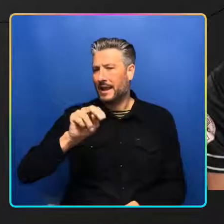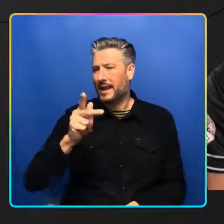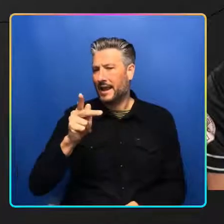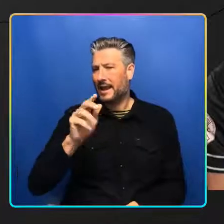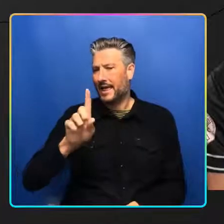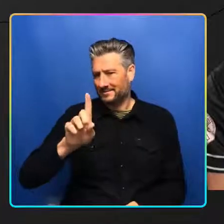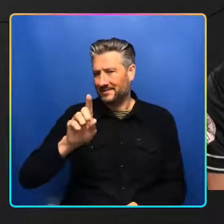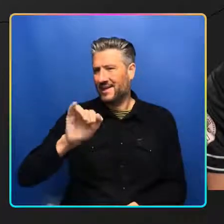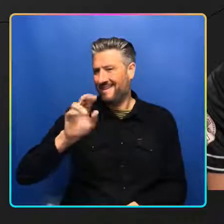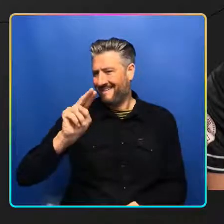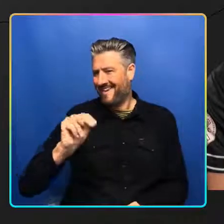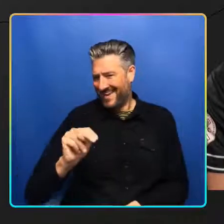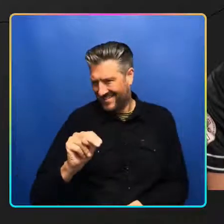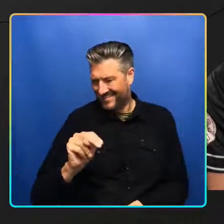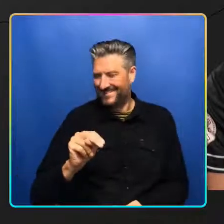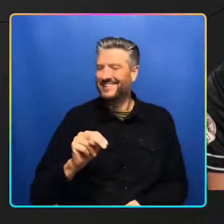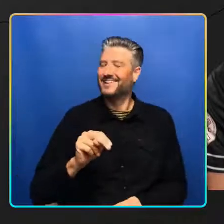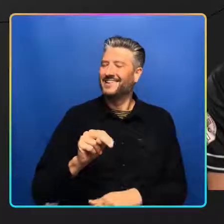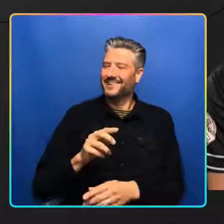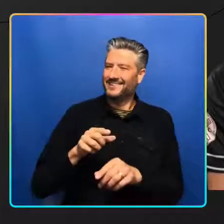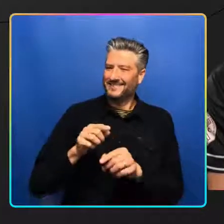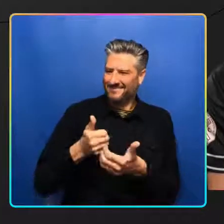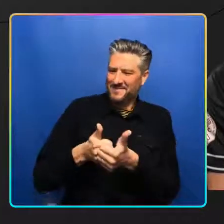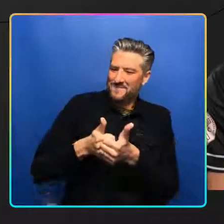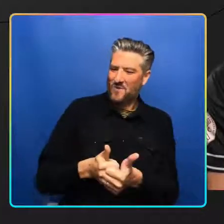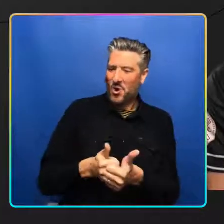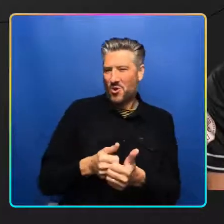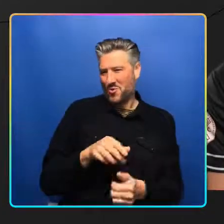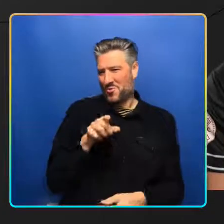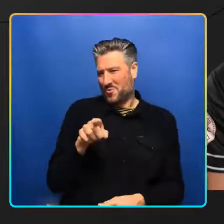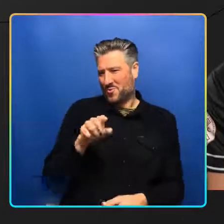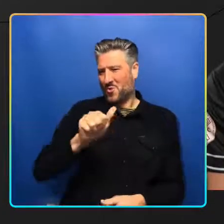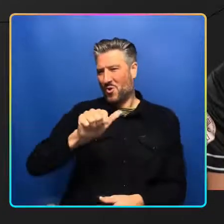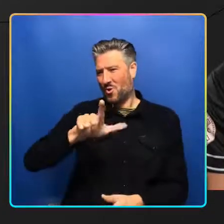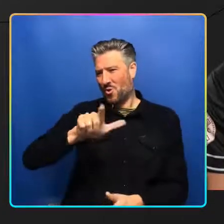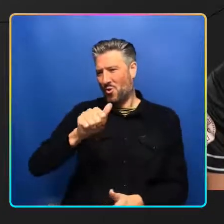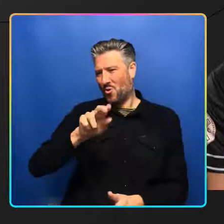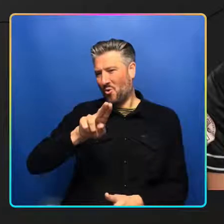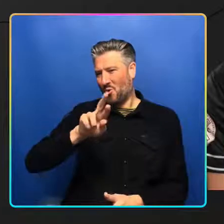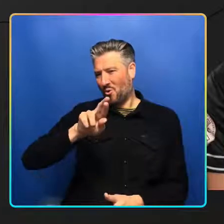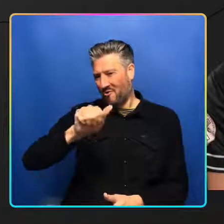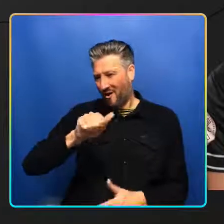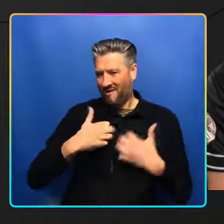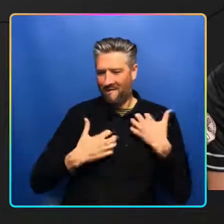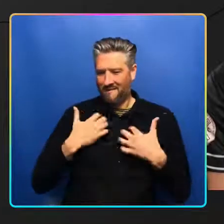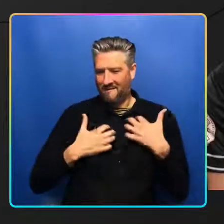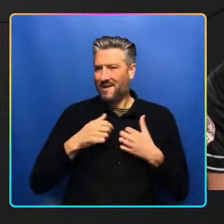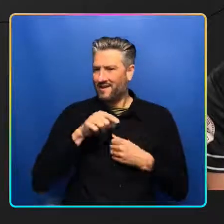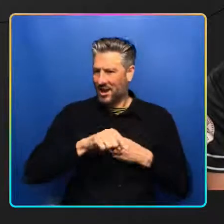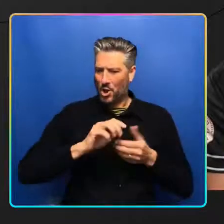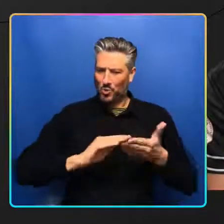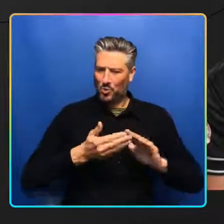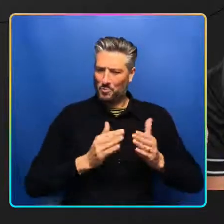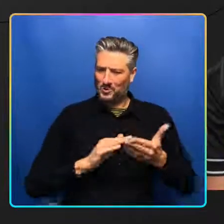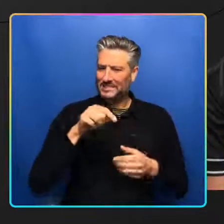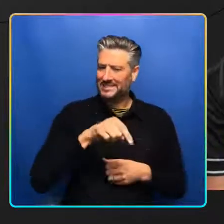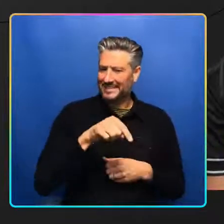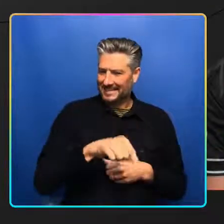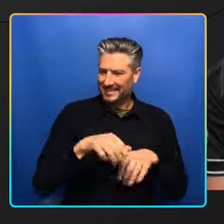involved because it was such a great community. But Laura, we do need to move on to our quickfire